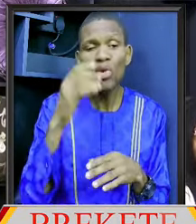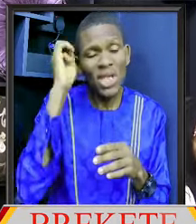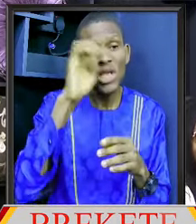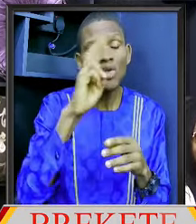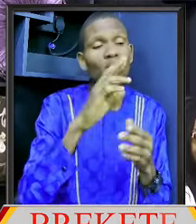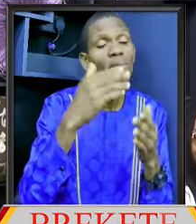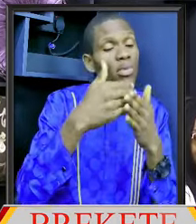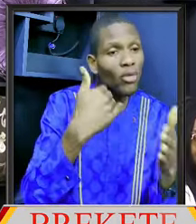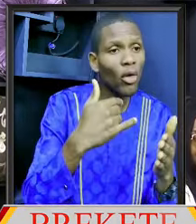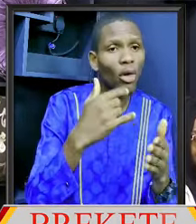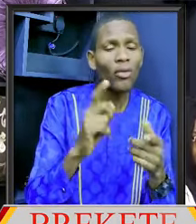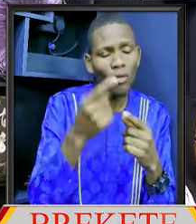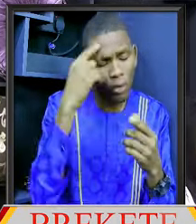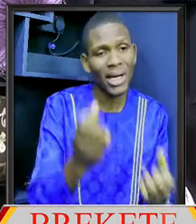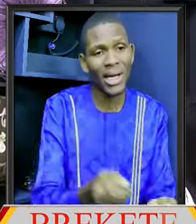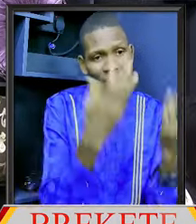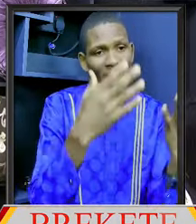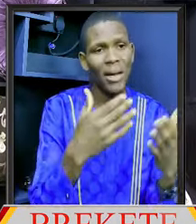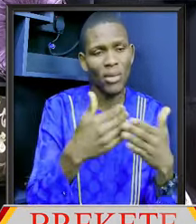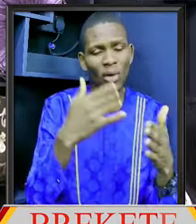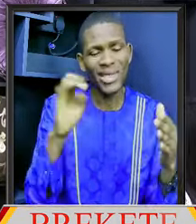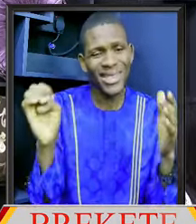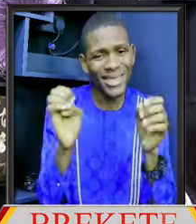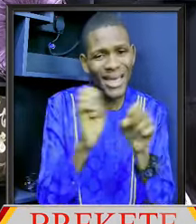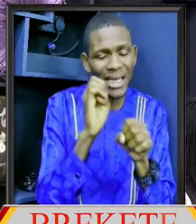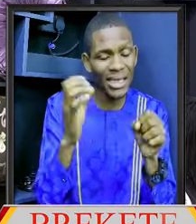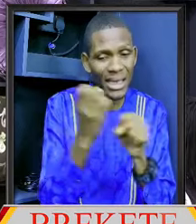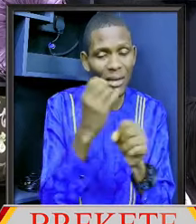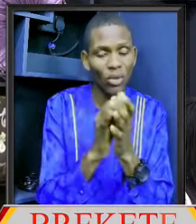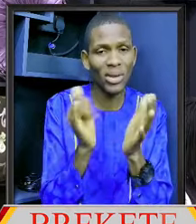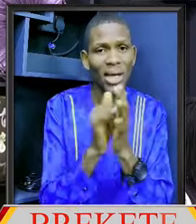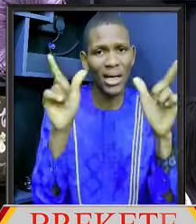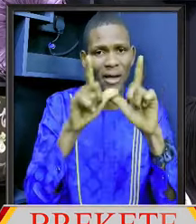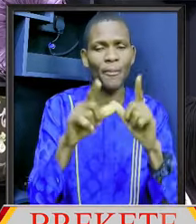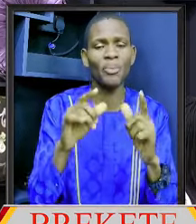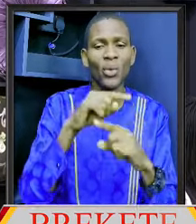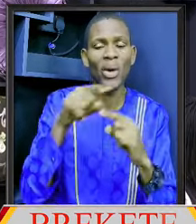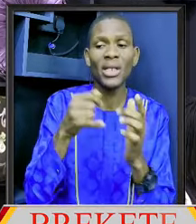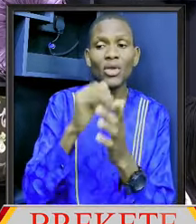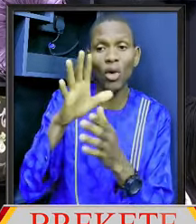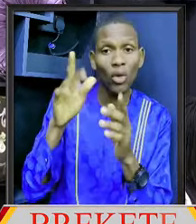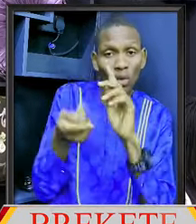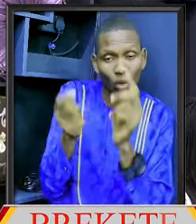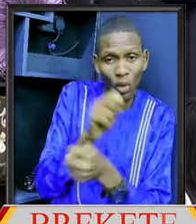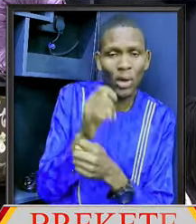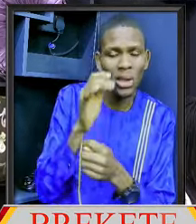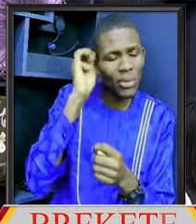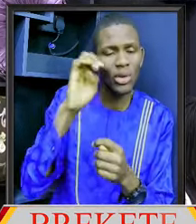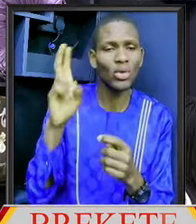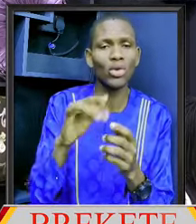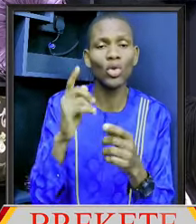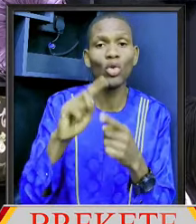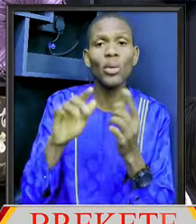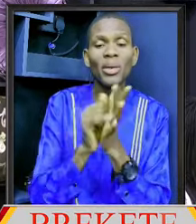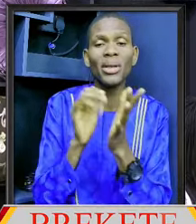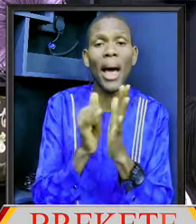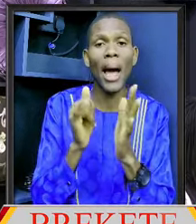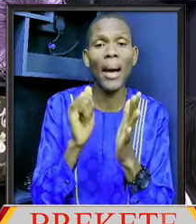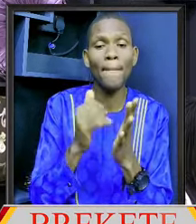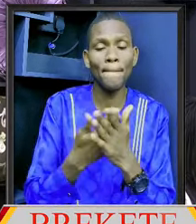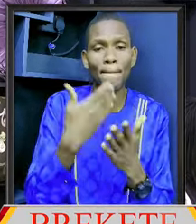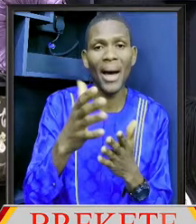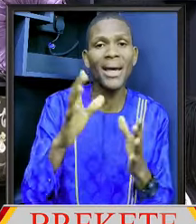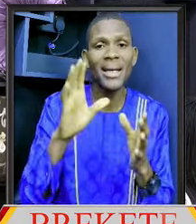ever tell you. Hello. Now when you reach your turn, it just be like people will buy Christmas fowl. They know they feed them. They feed